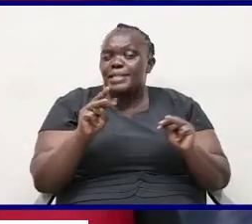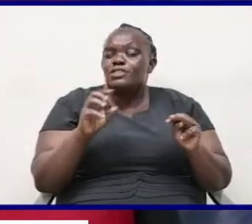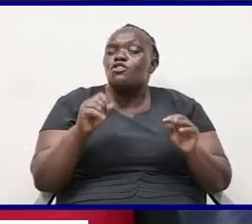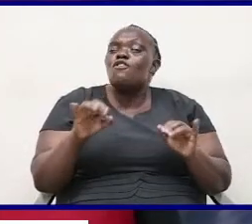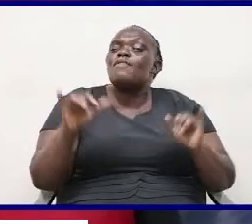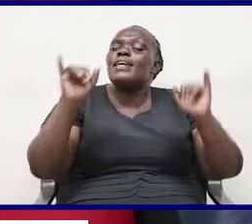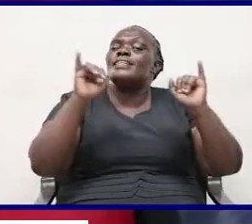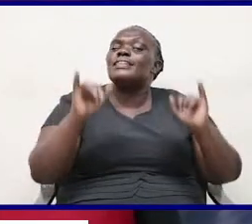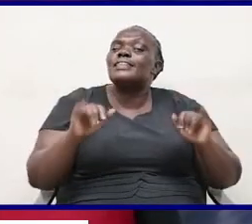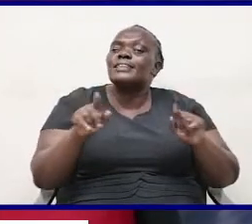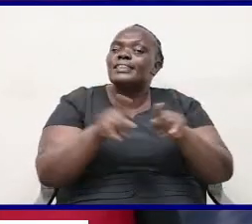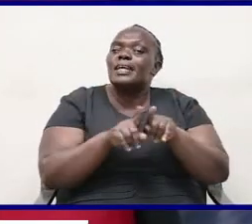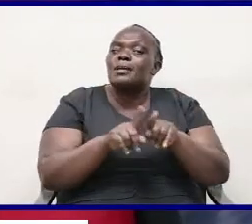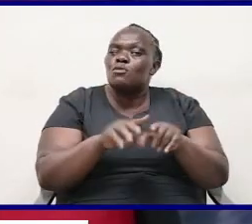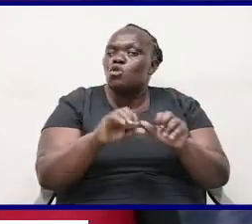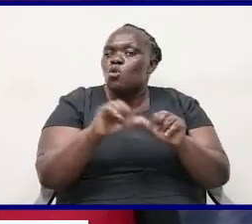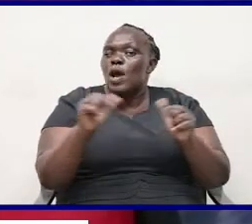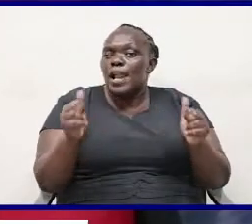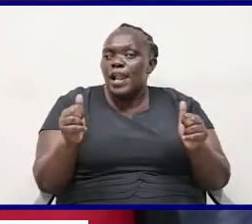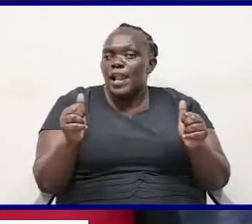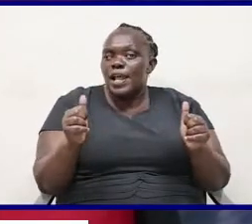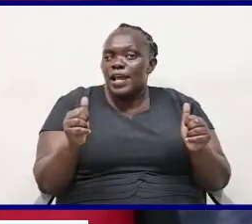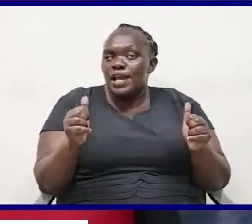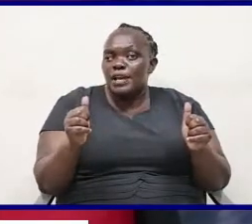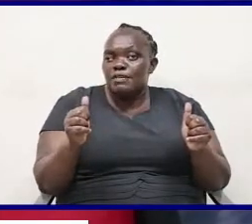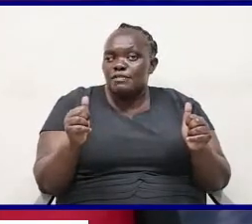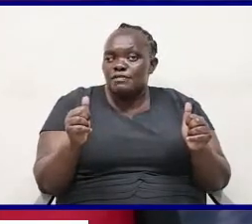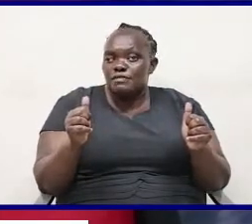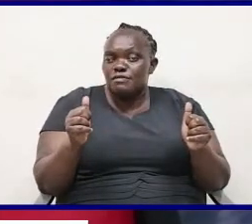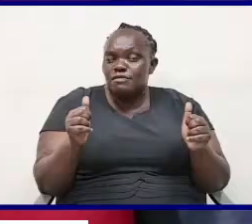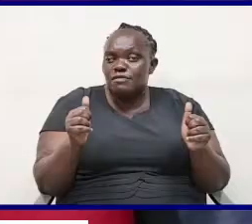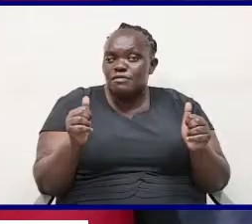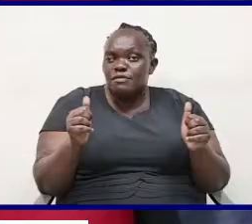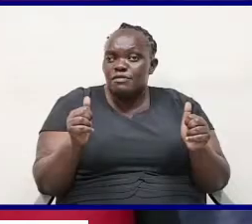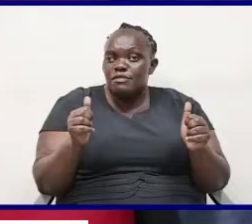the institution as well as actually